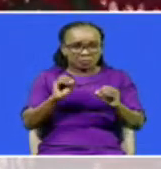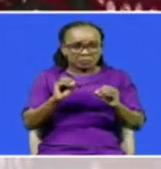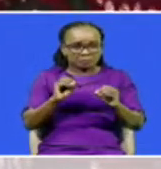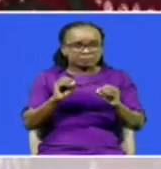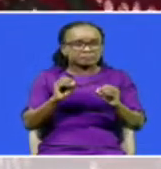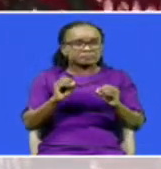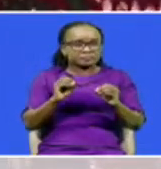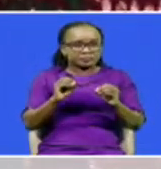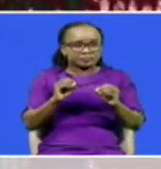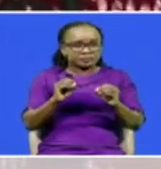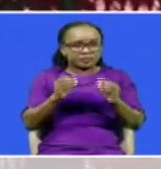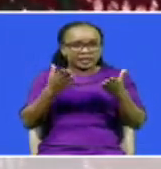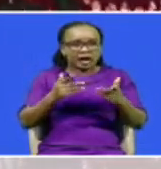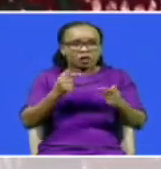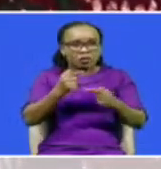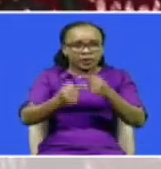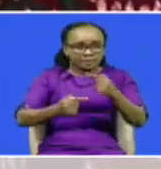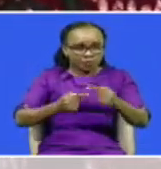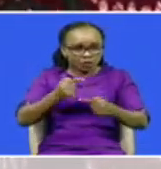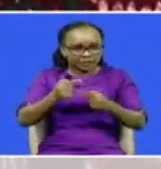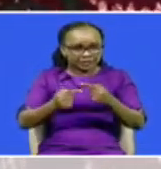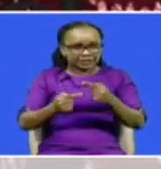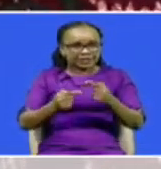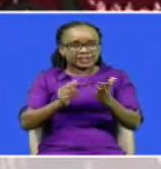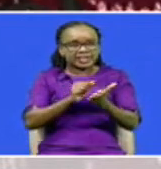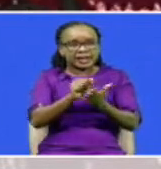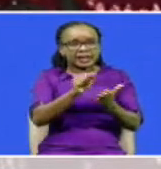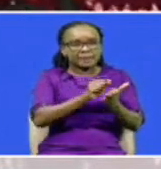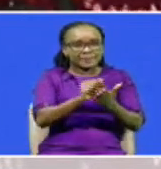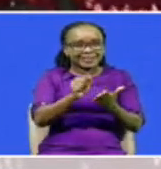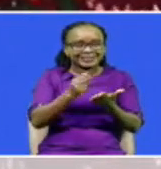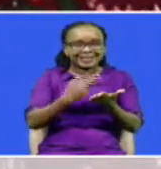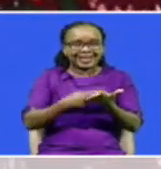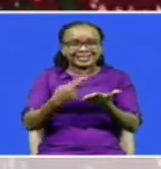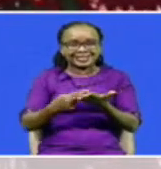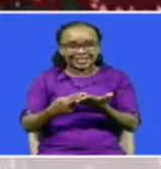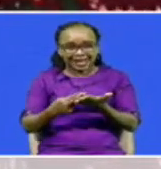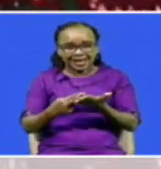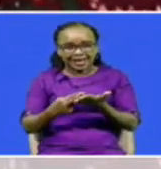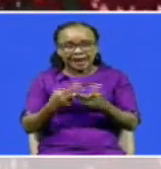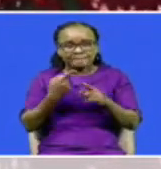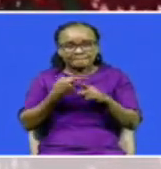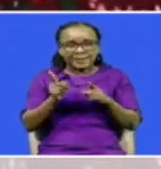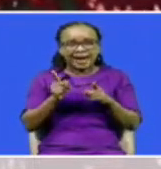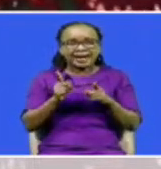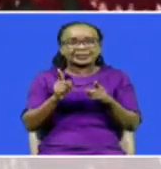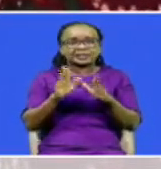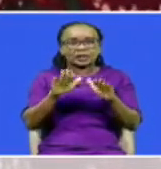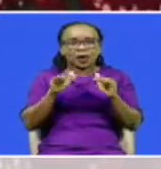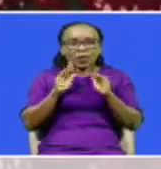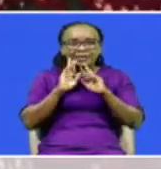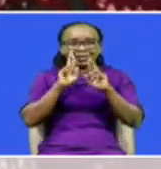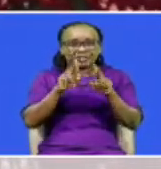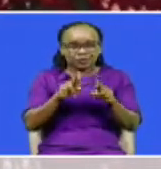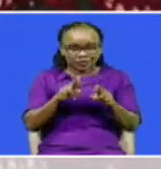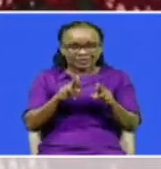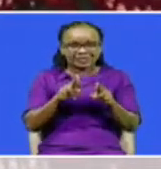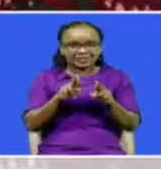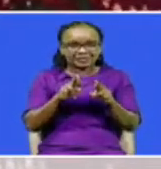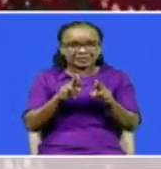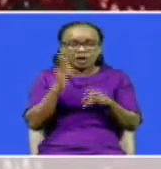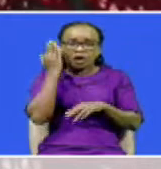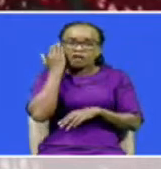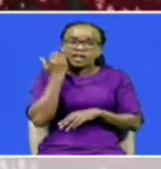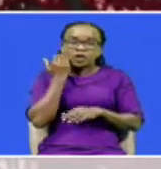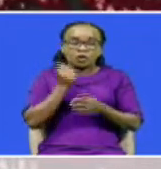was we proceed to print the register, but we await the outcome of the